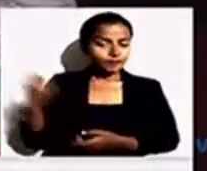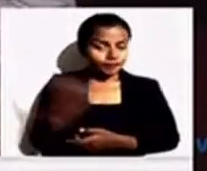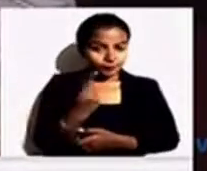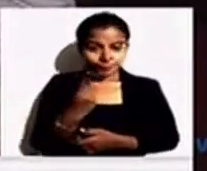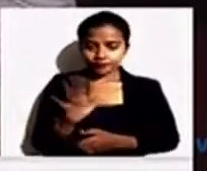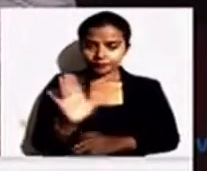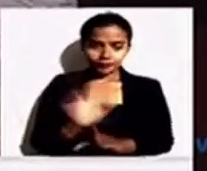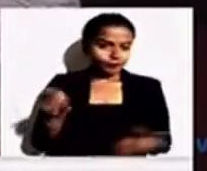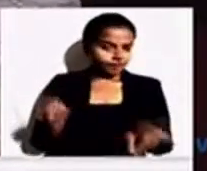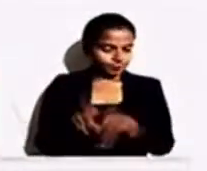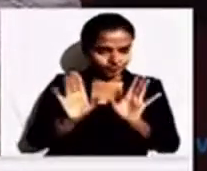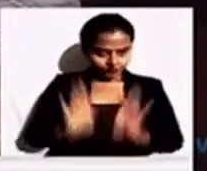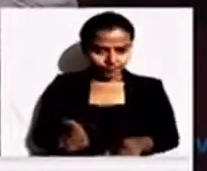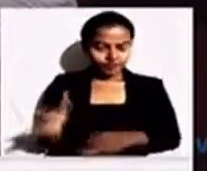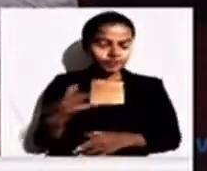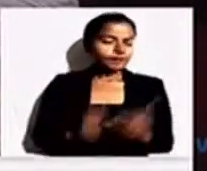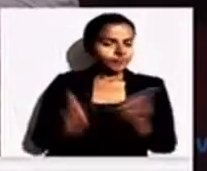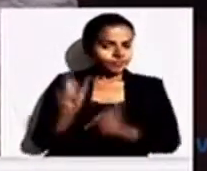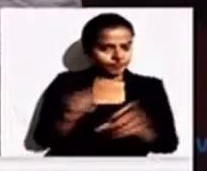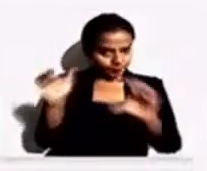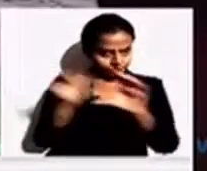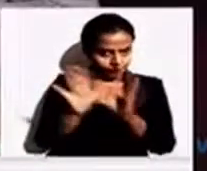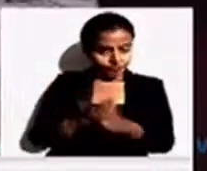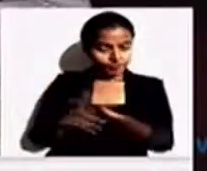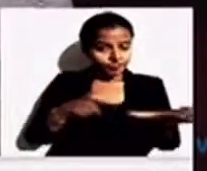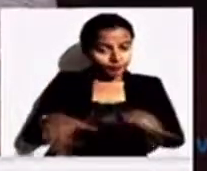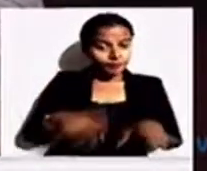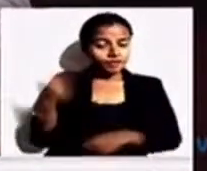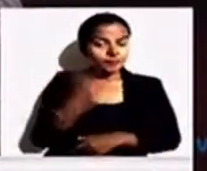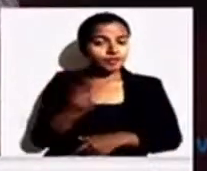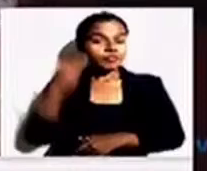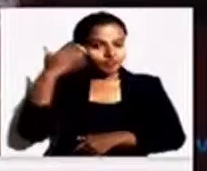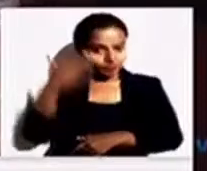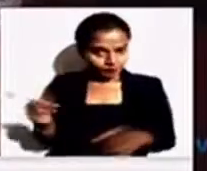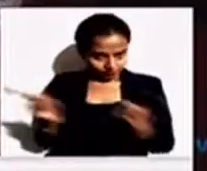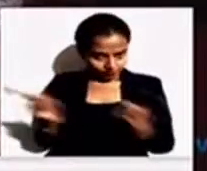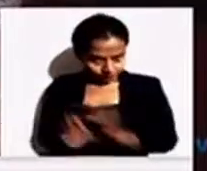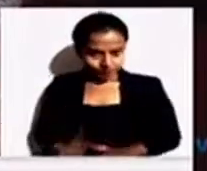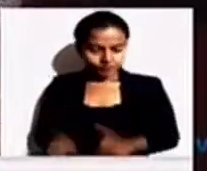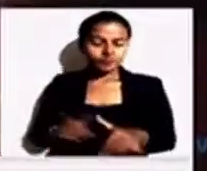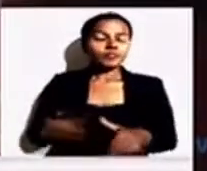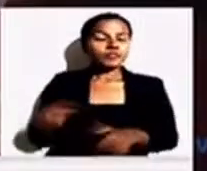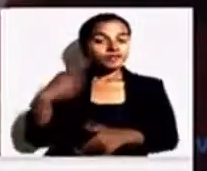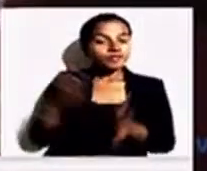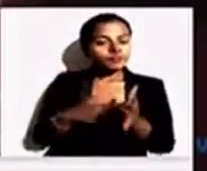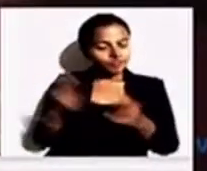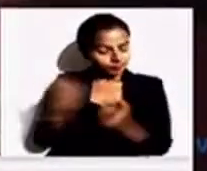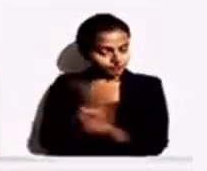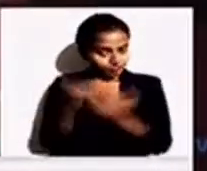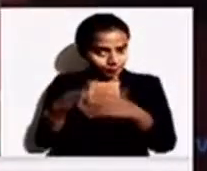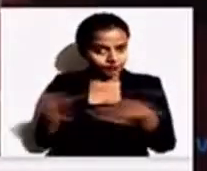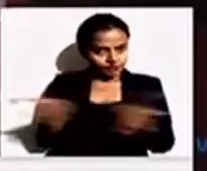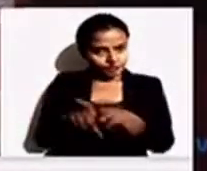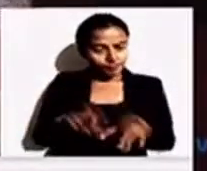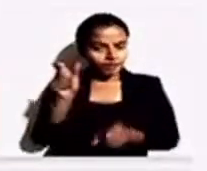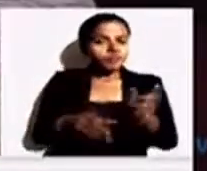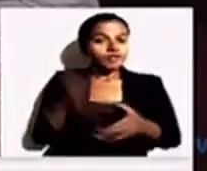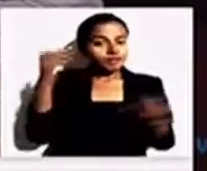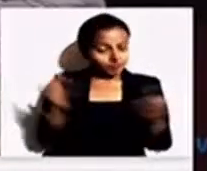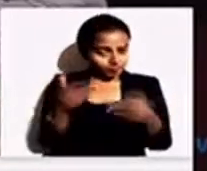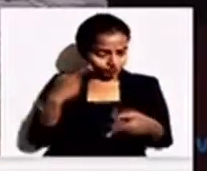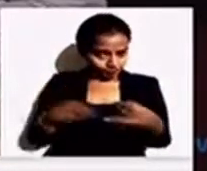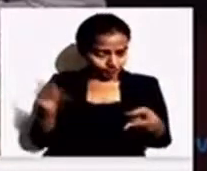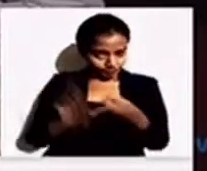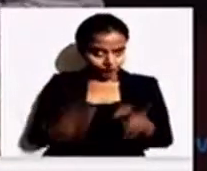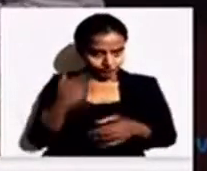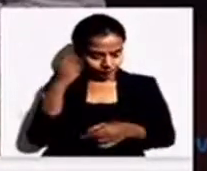individuals were killed in Anuradhapura. 11 inmates were killed at the Mahara prison. Is this national security? They said that the inmates had consumed a